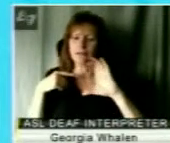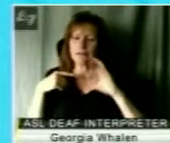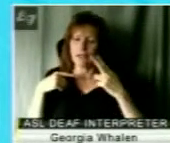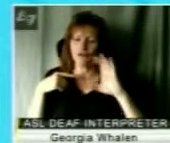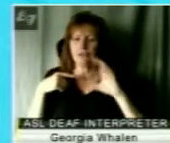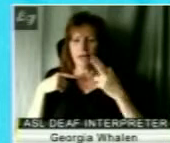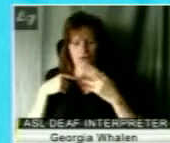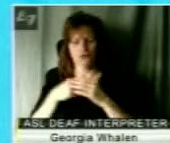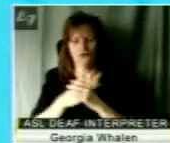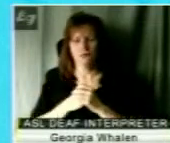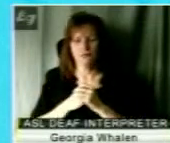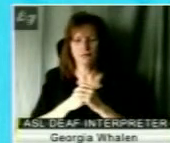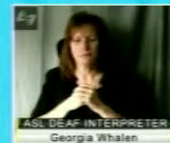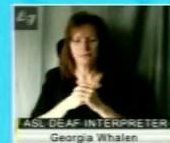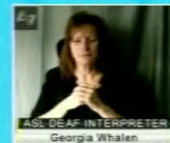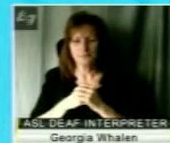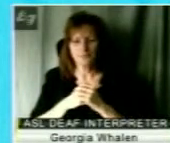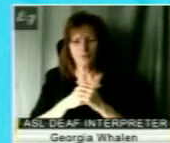ahead.